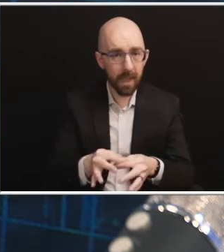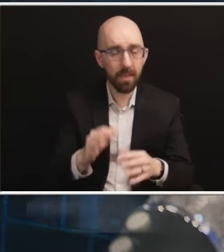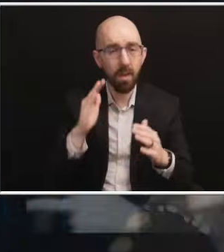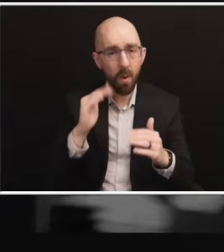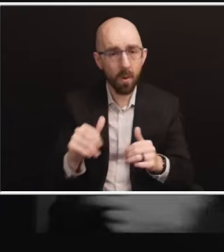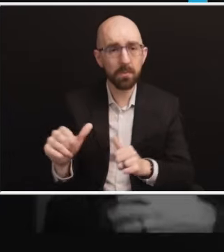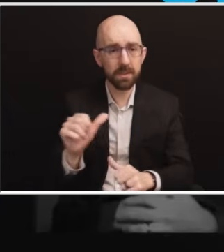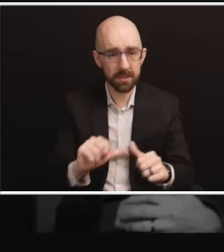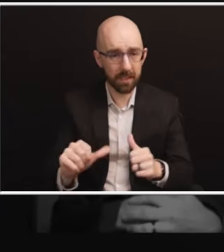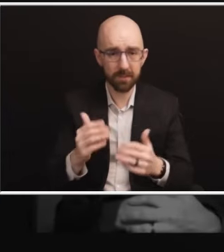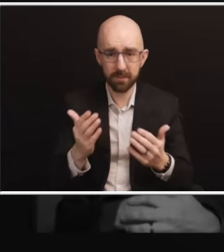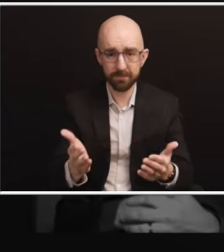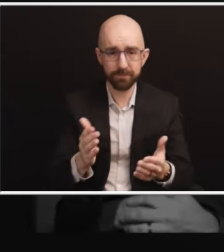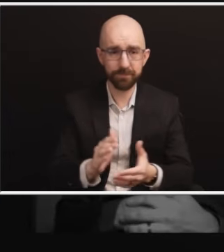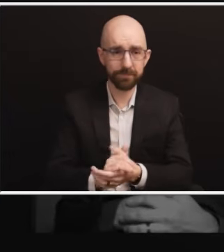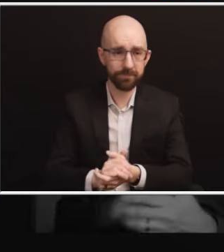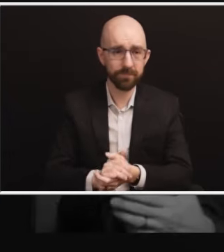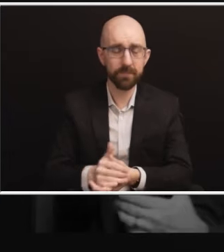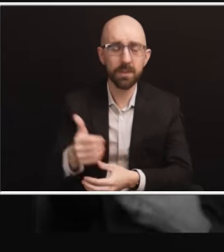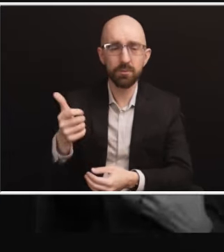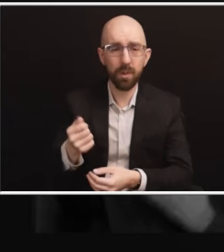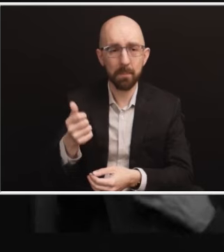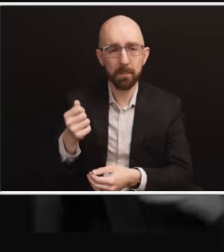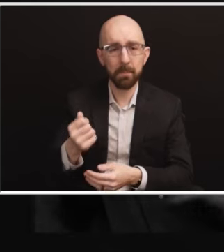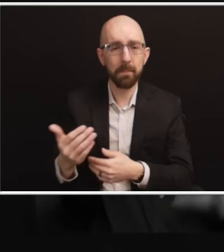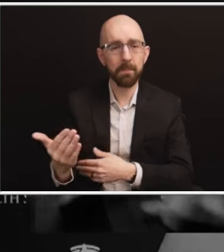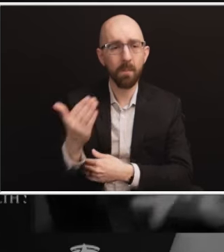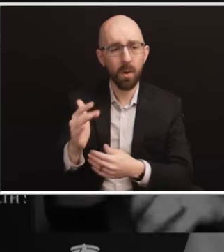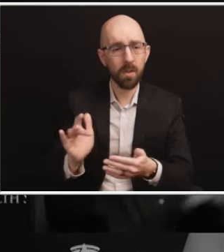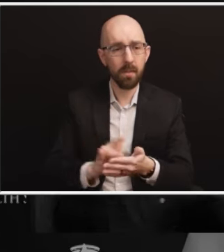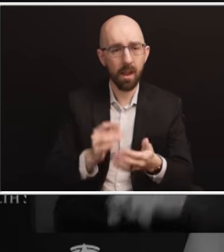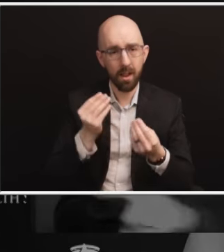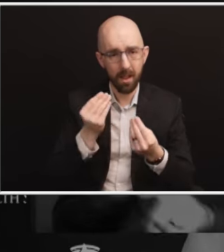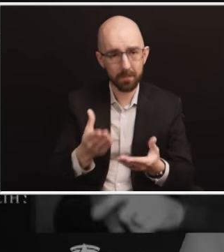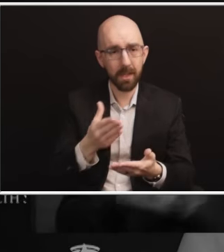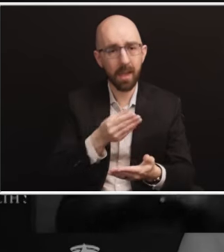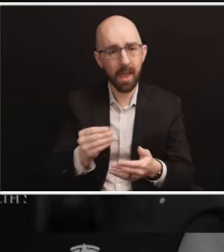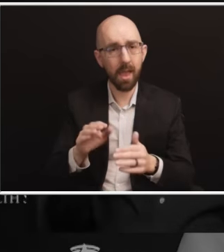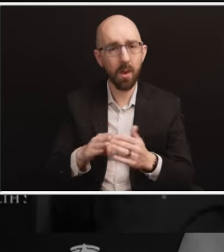science. Subscribe to our morning medical update and Open